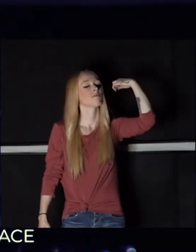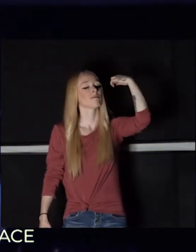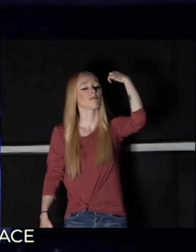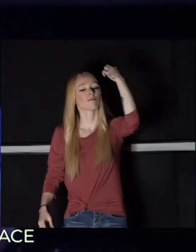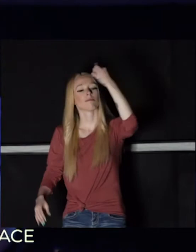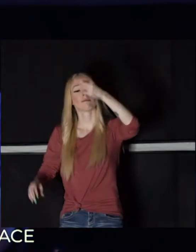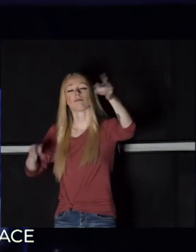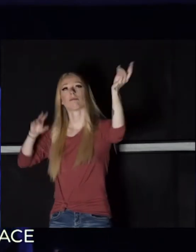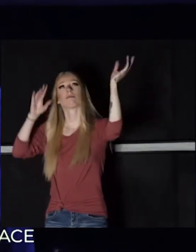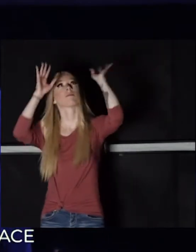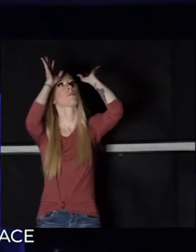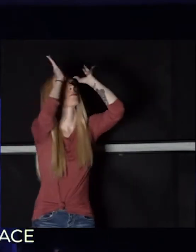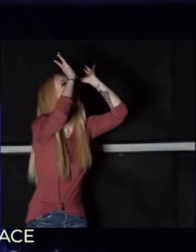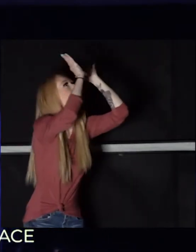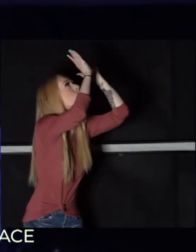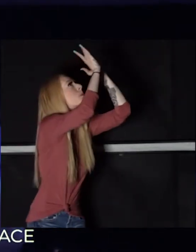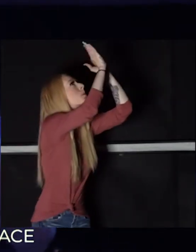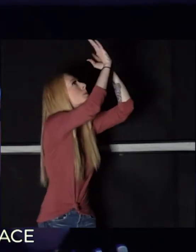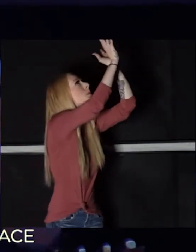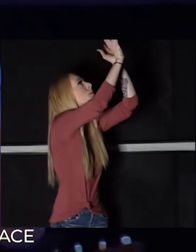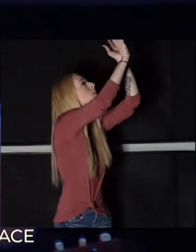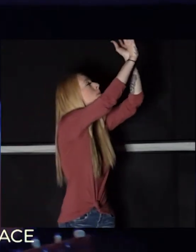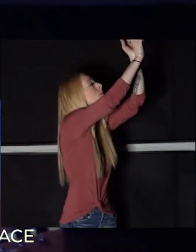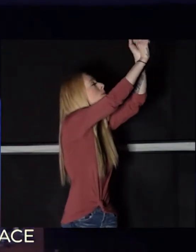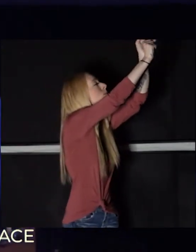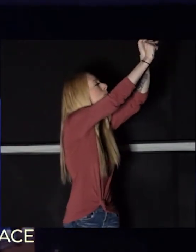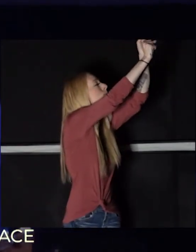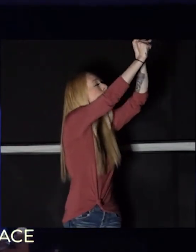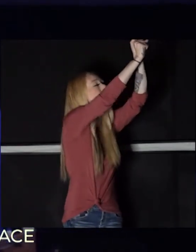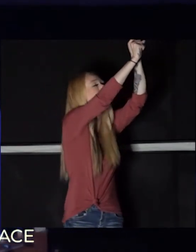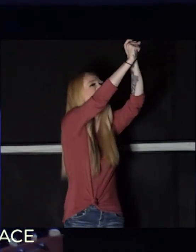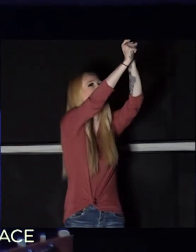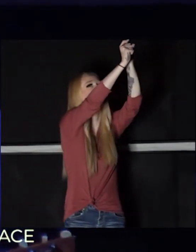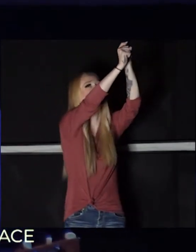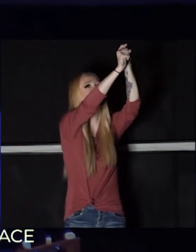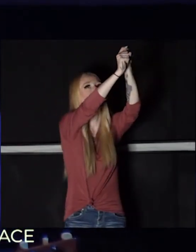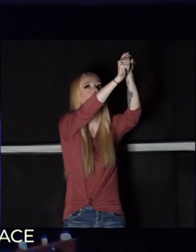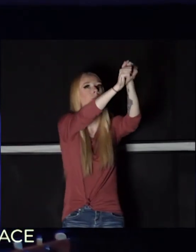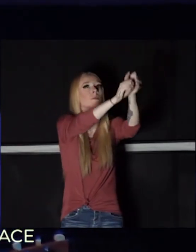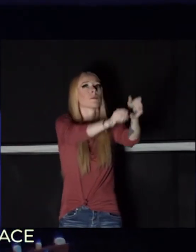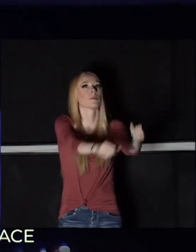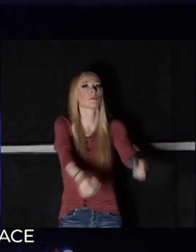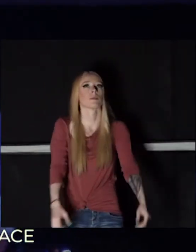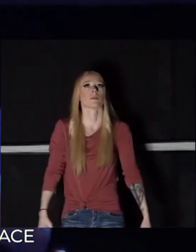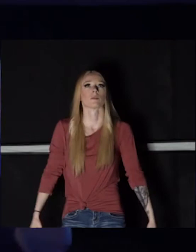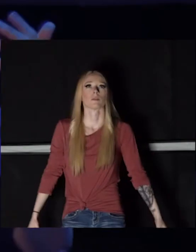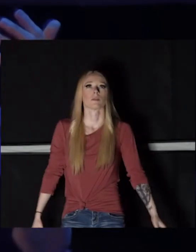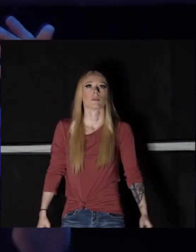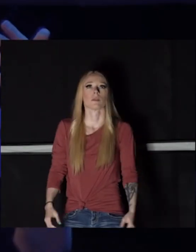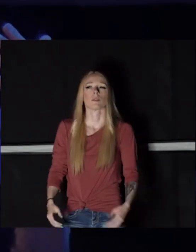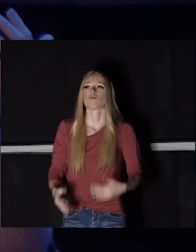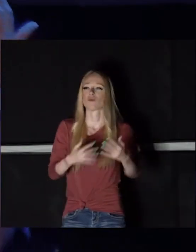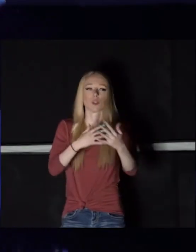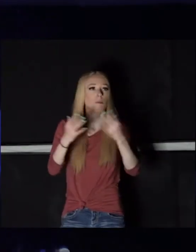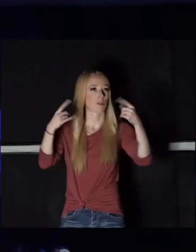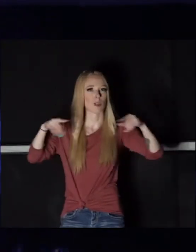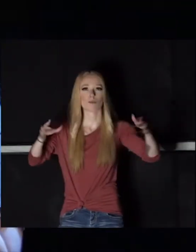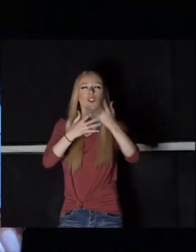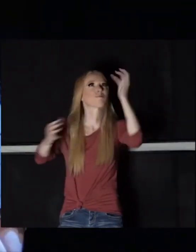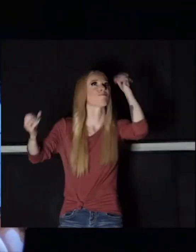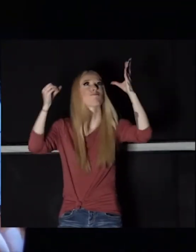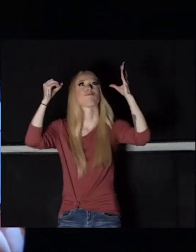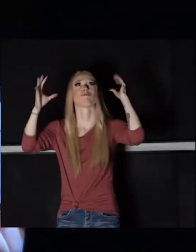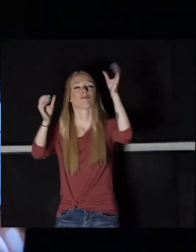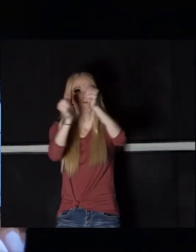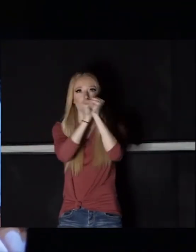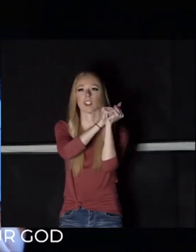gaze transfixed on Jesus' face. Come on, no matter where you're at, we're gonna praise his name